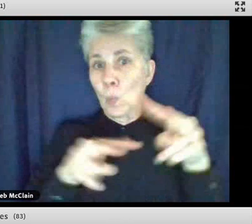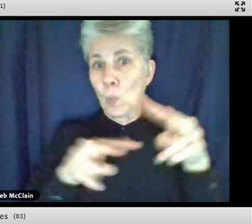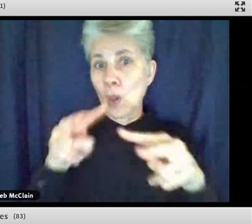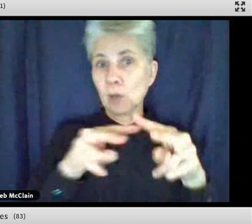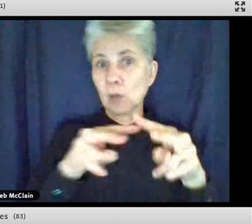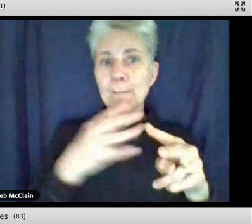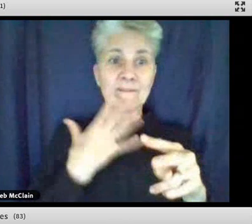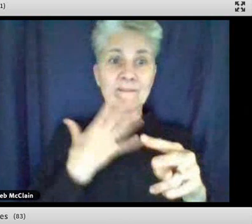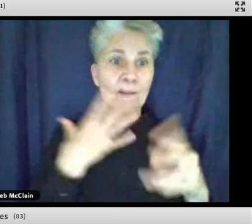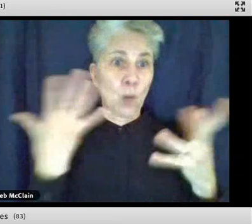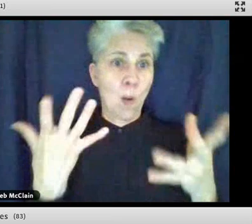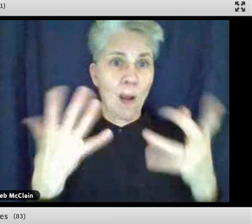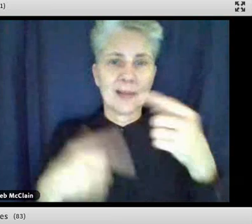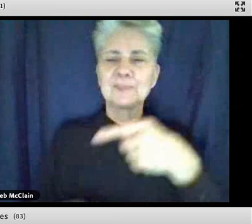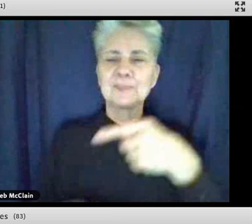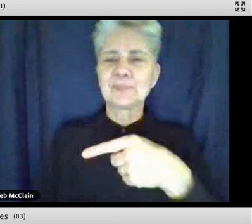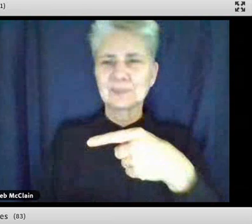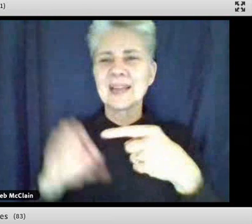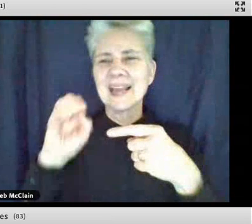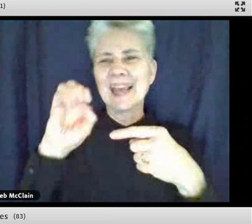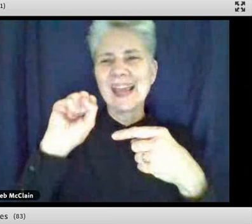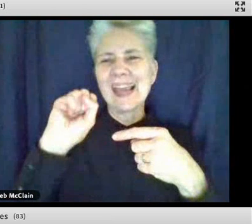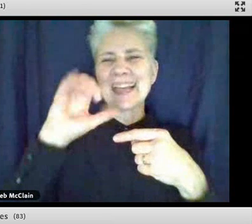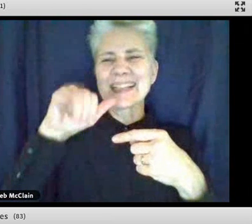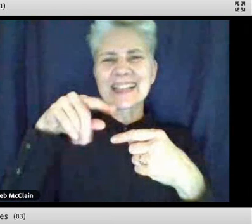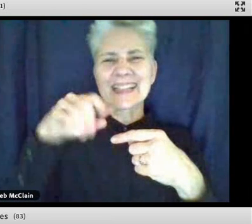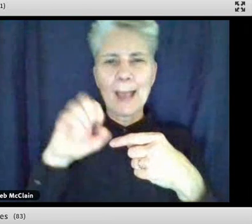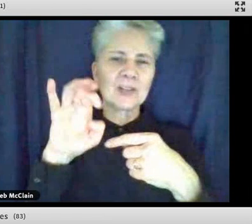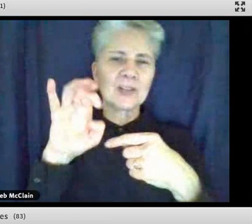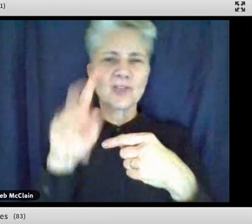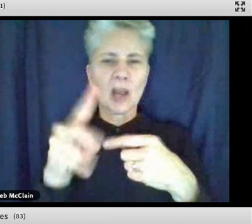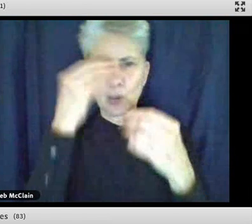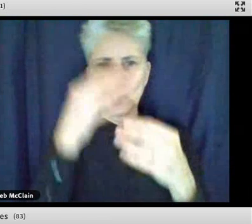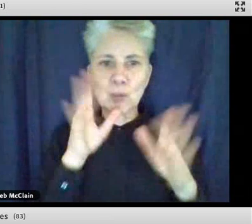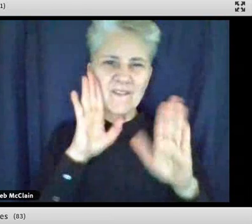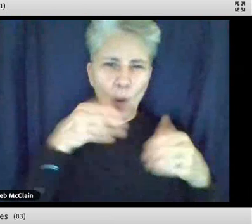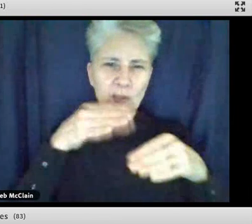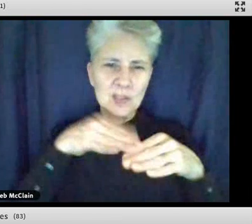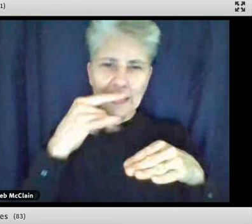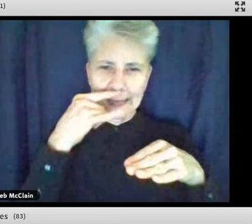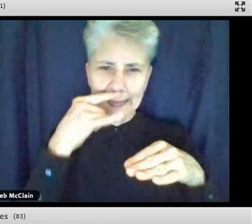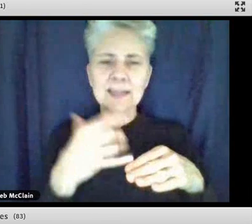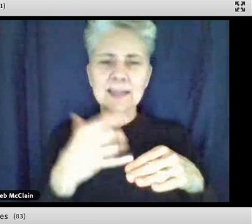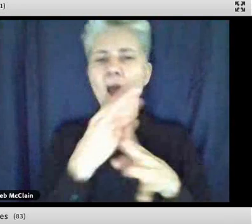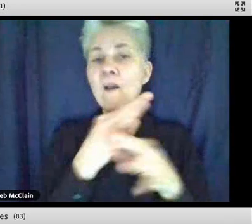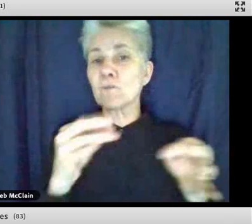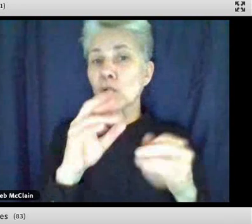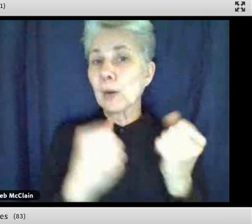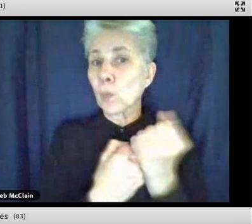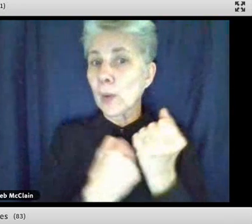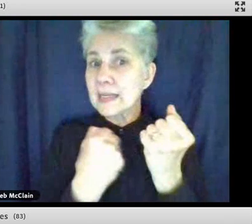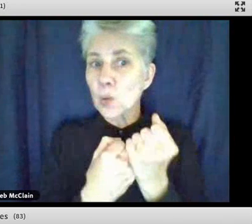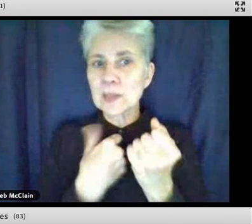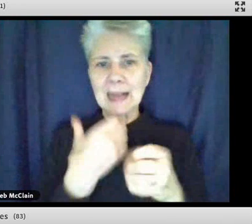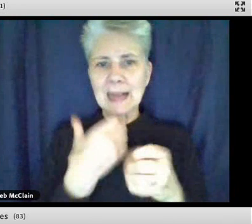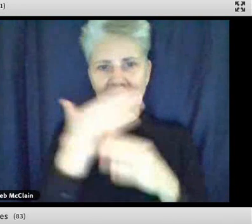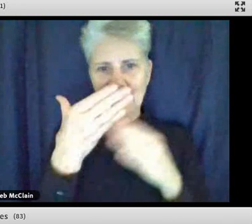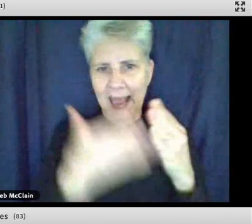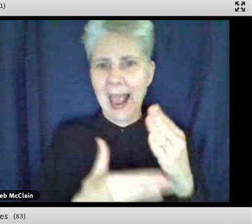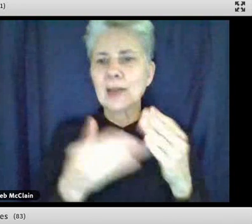favorite is the Escape Junk News one. This is kind of geared towards kids. This is free resources. I've got it at the end that you can